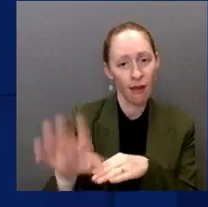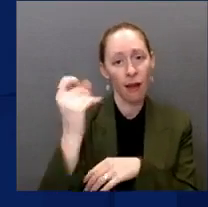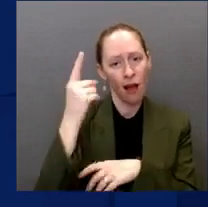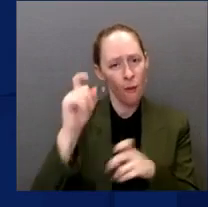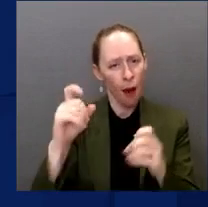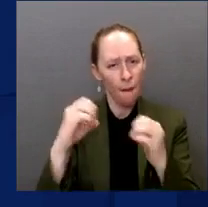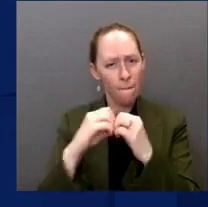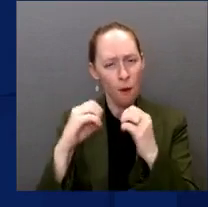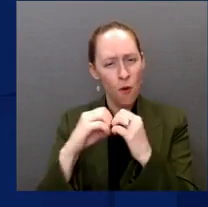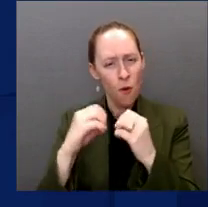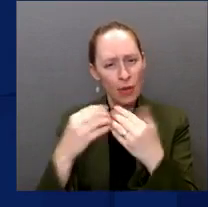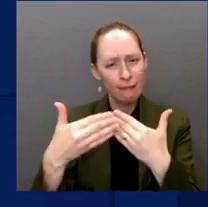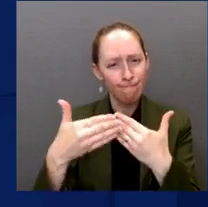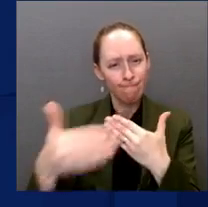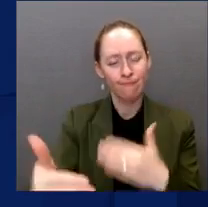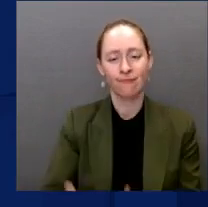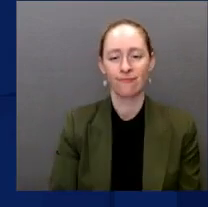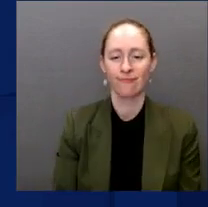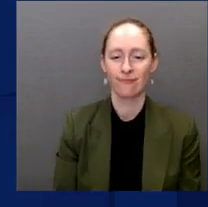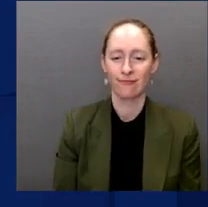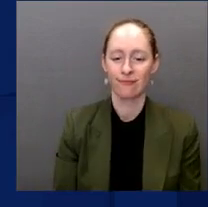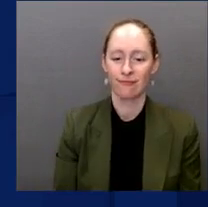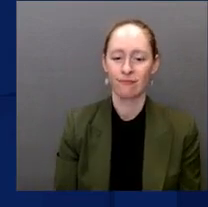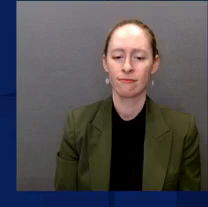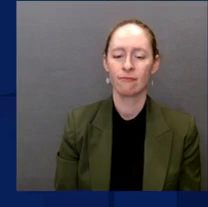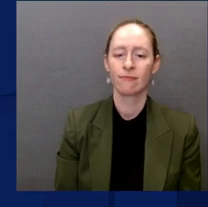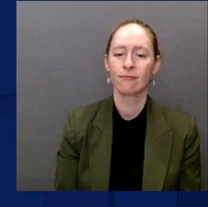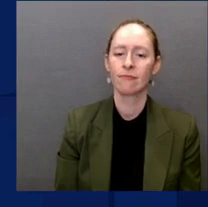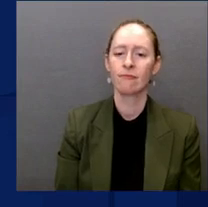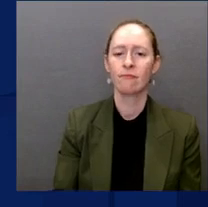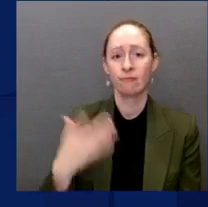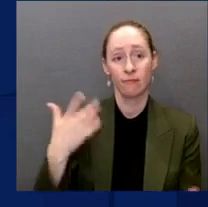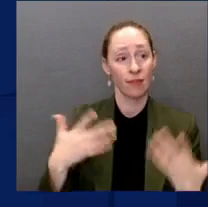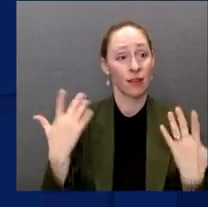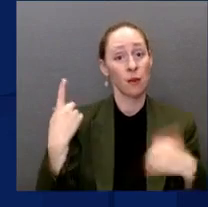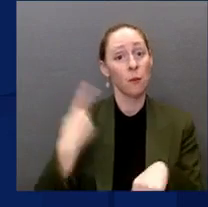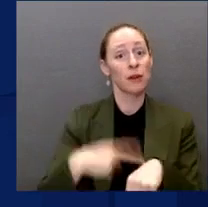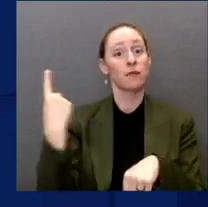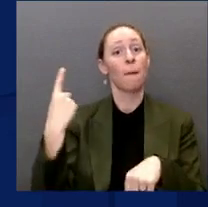children, for our community, and for our country. Thank you.